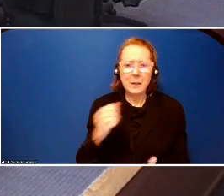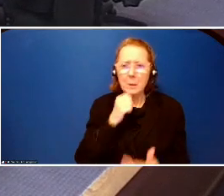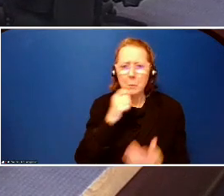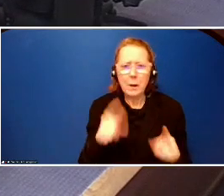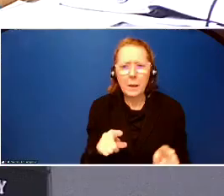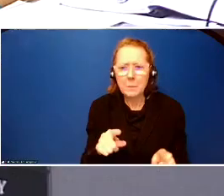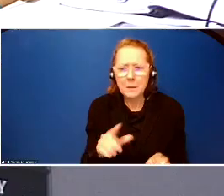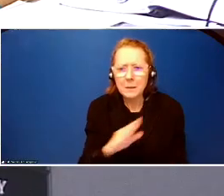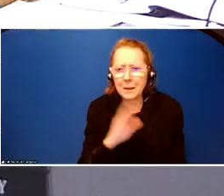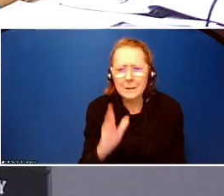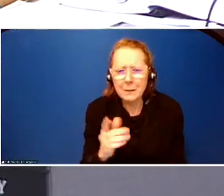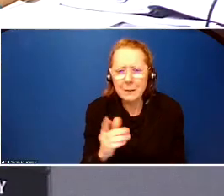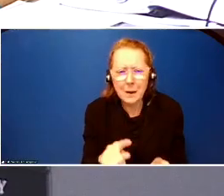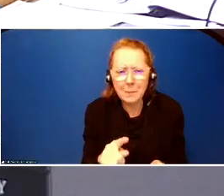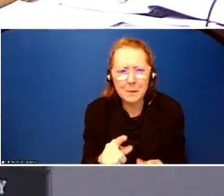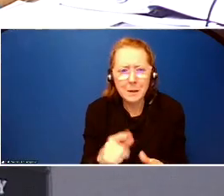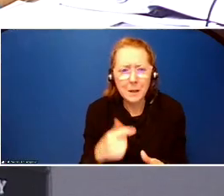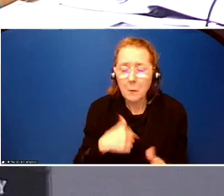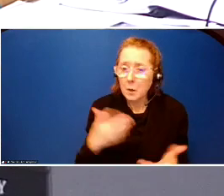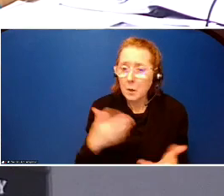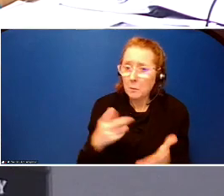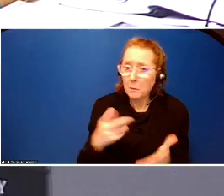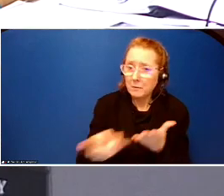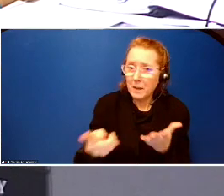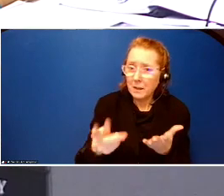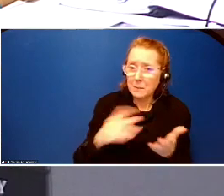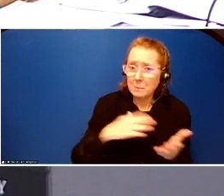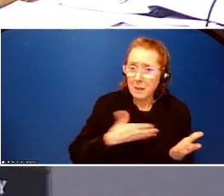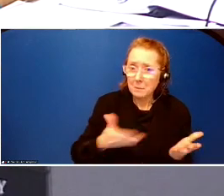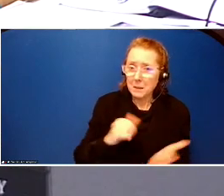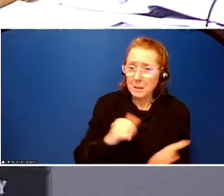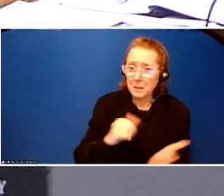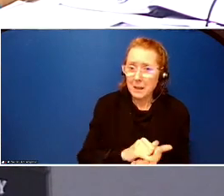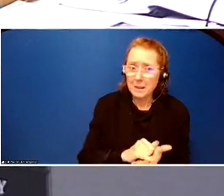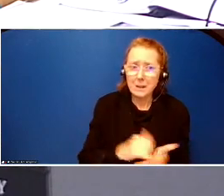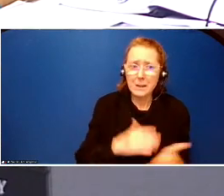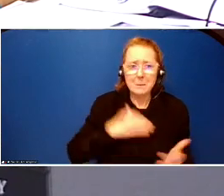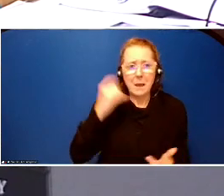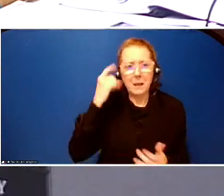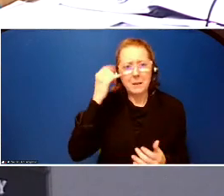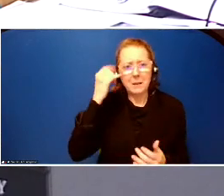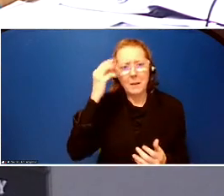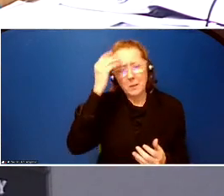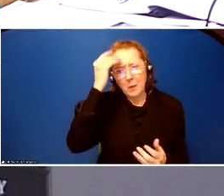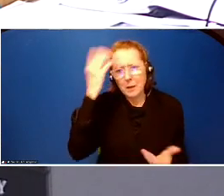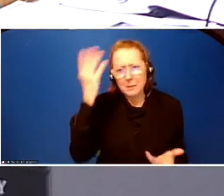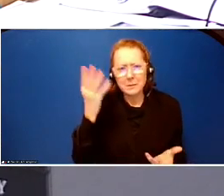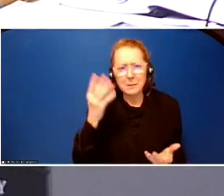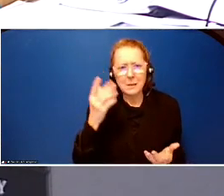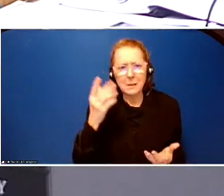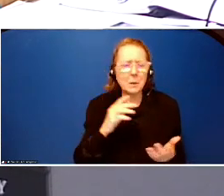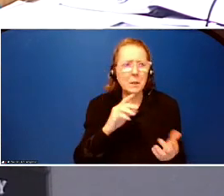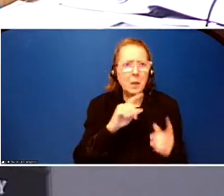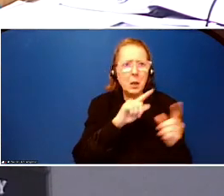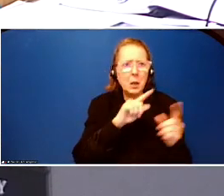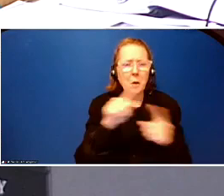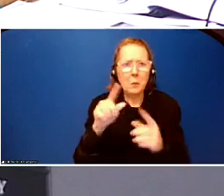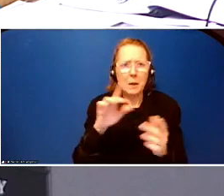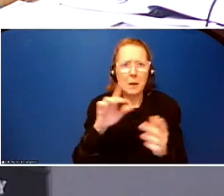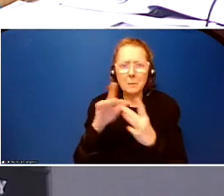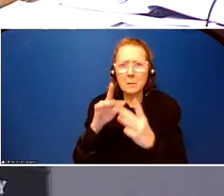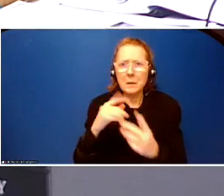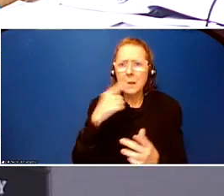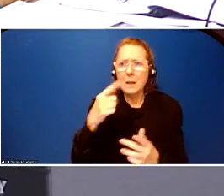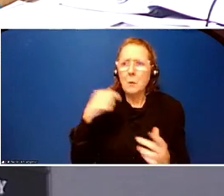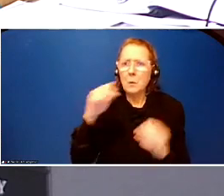You know, so are we already failing just by admitting this? That's my thought as we go out into the community, telling we're gonna go to net zero. It's